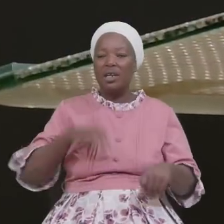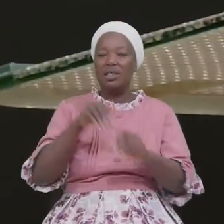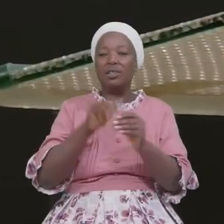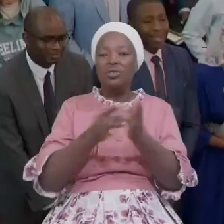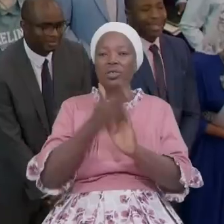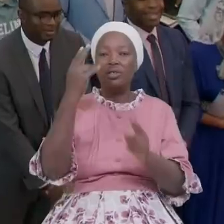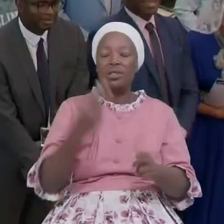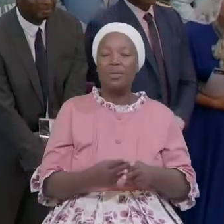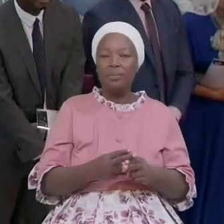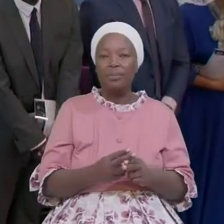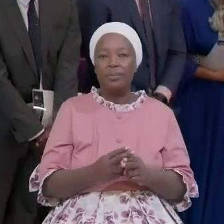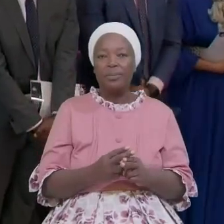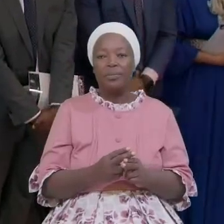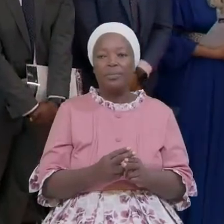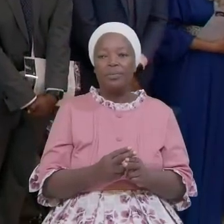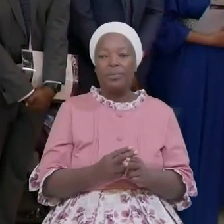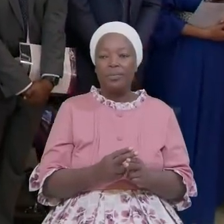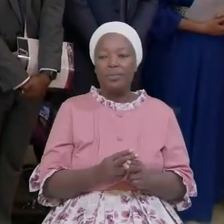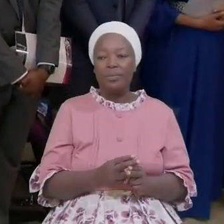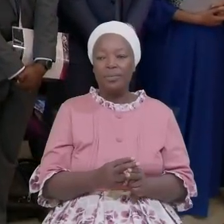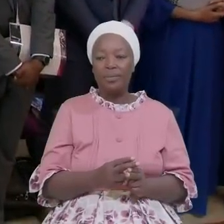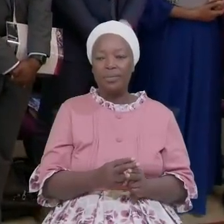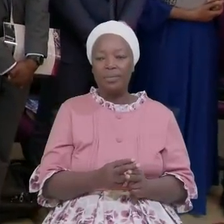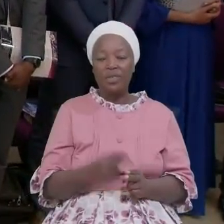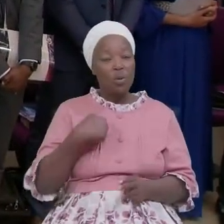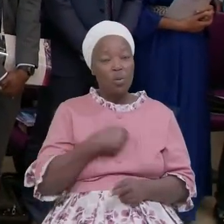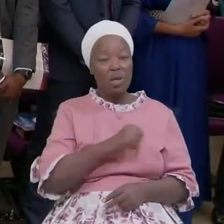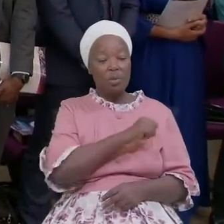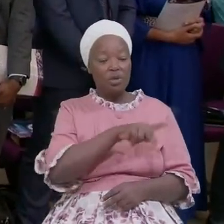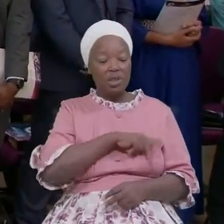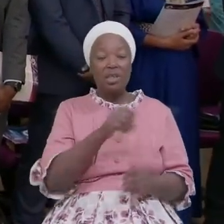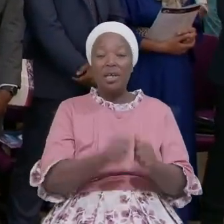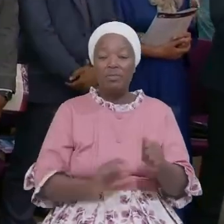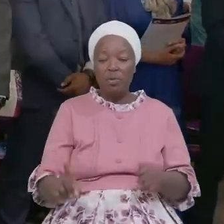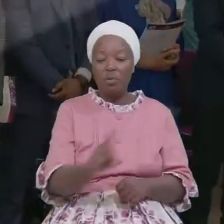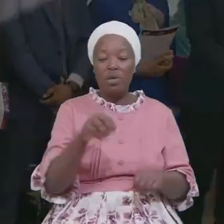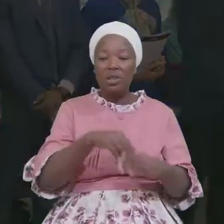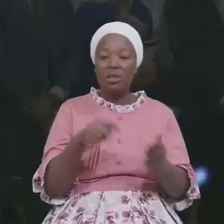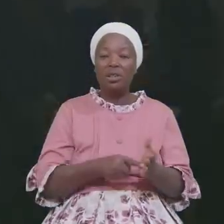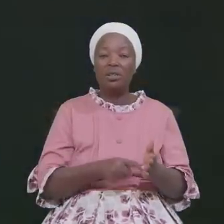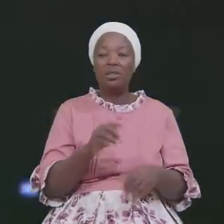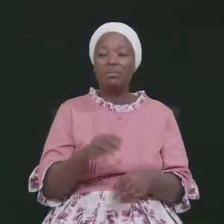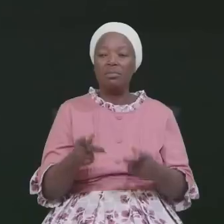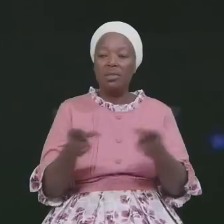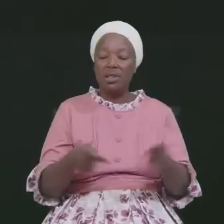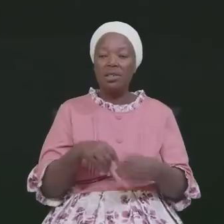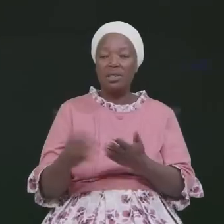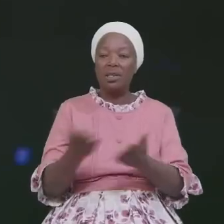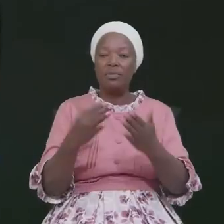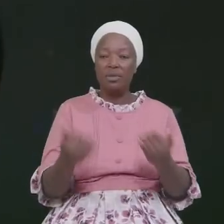Jesus' name. We appreciate everyone in this service,